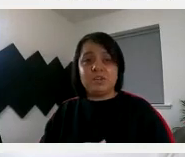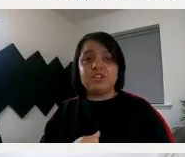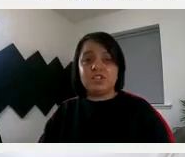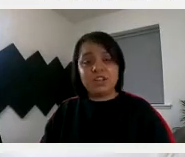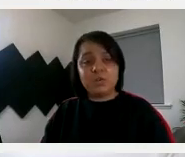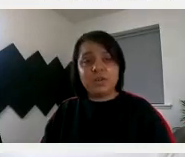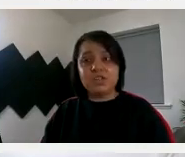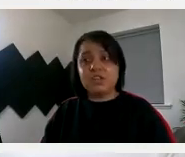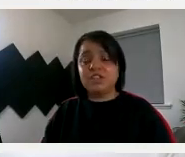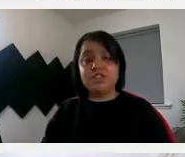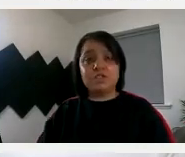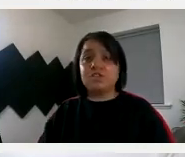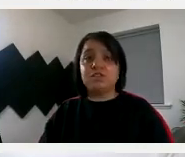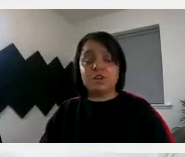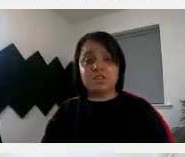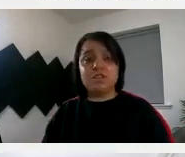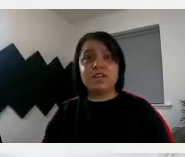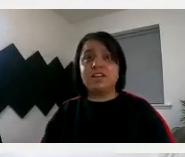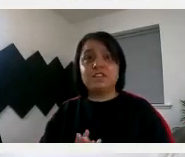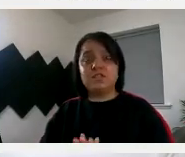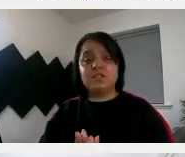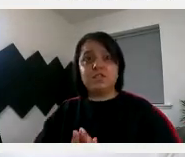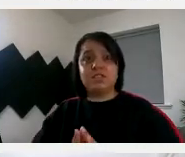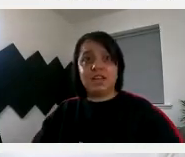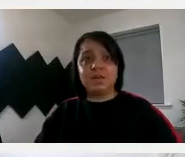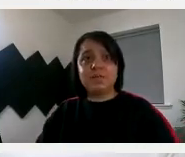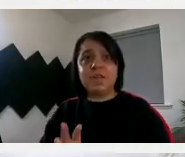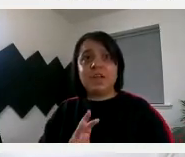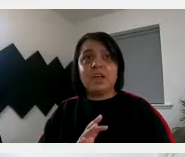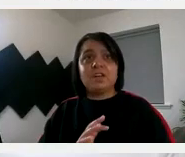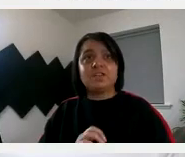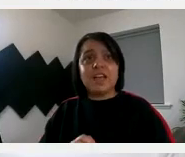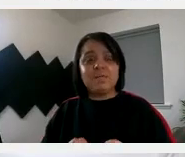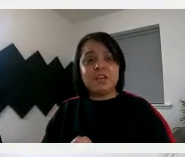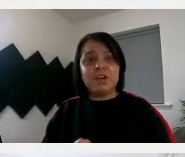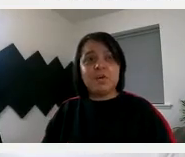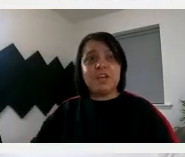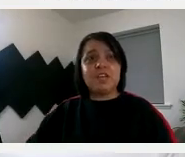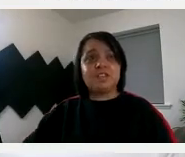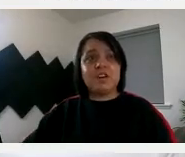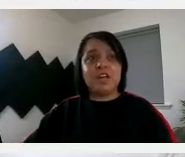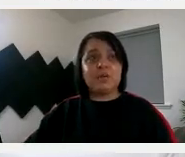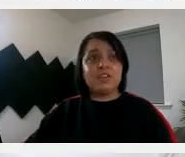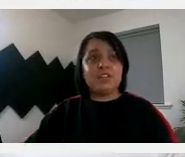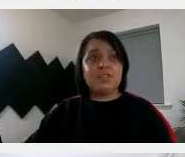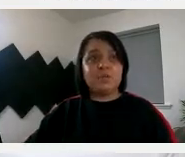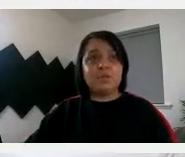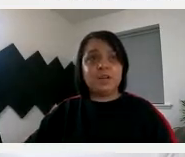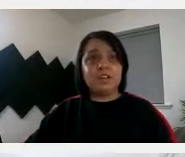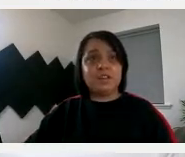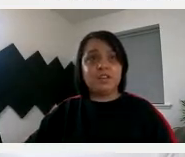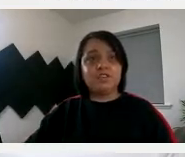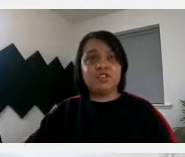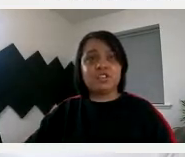is British Sign Language. It is used across the UK. It's still used now. Does anybody know any sign languages or